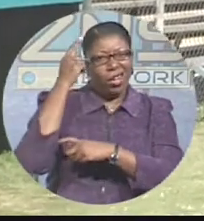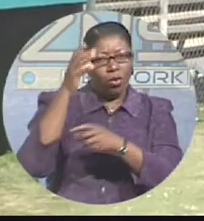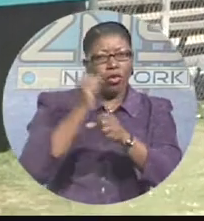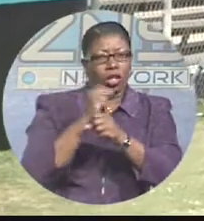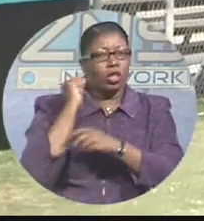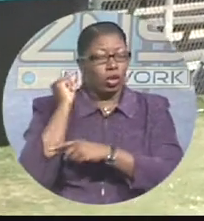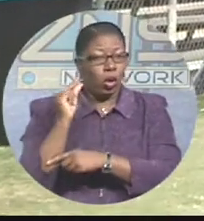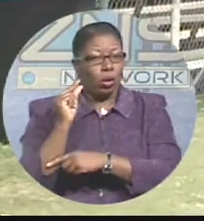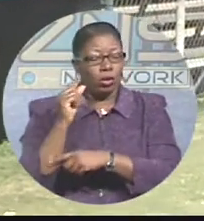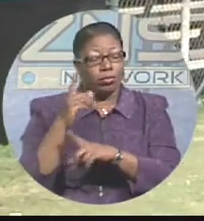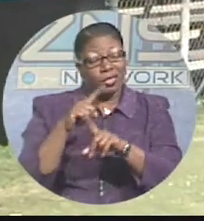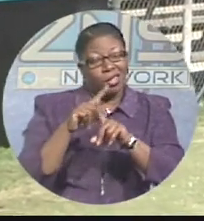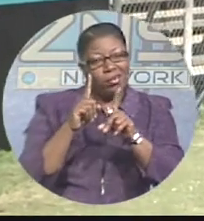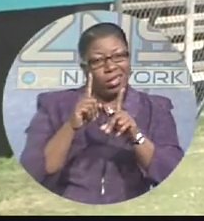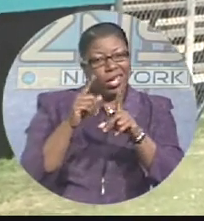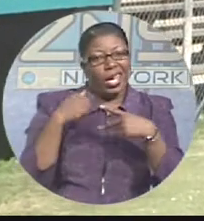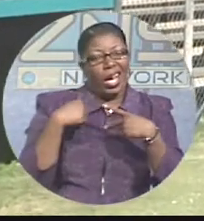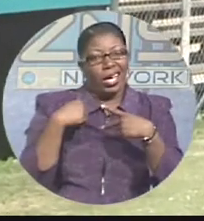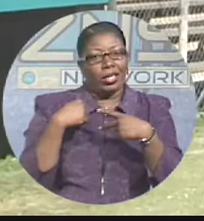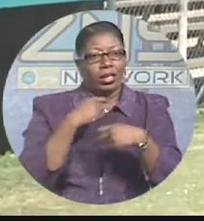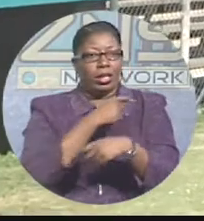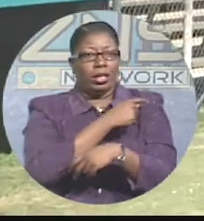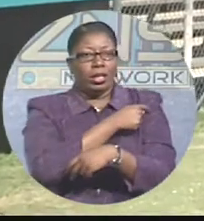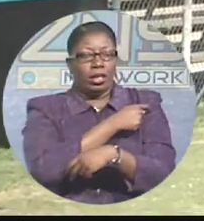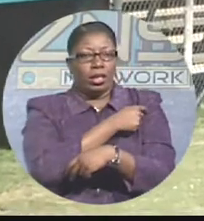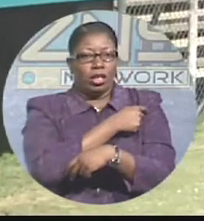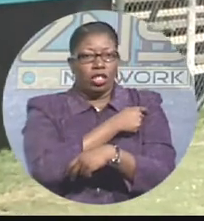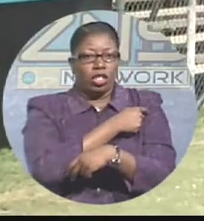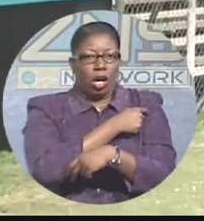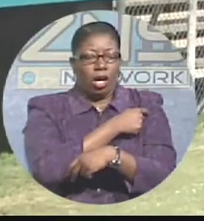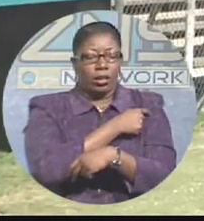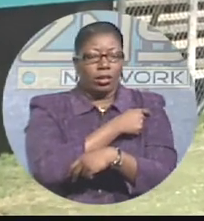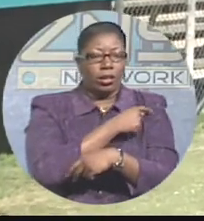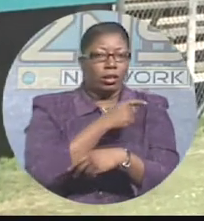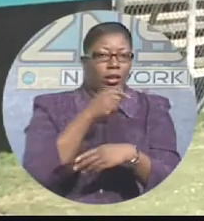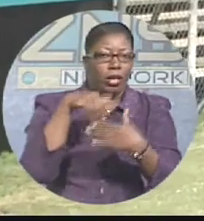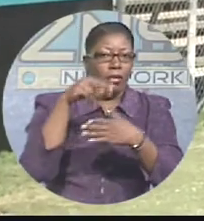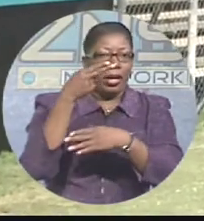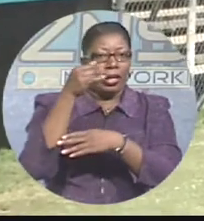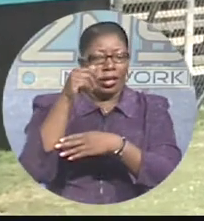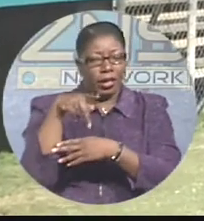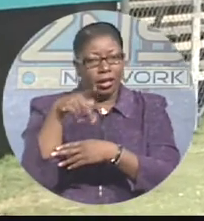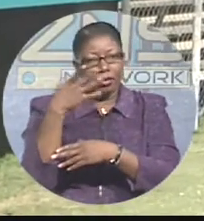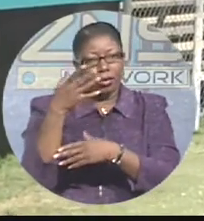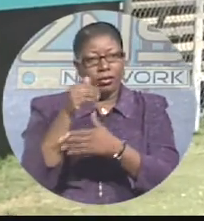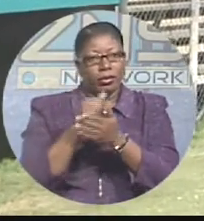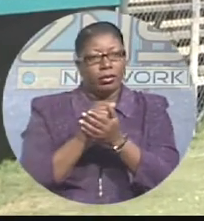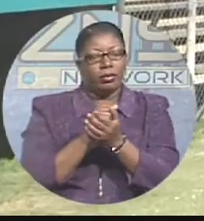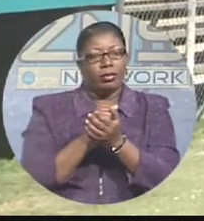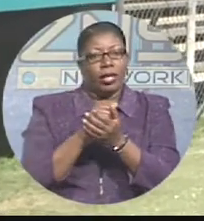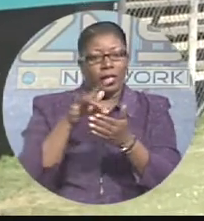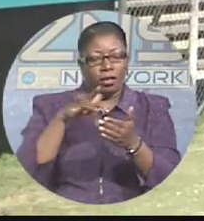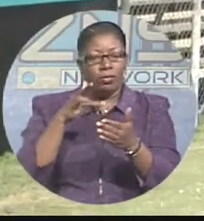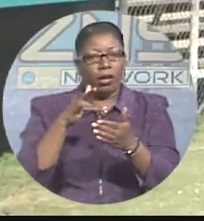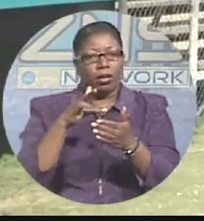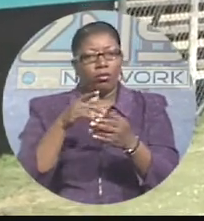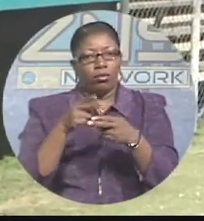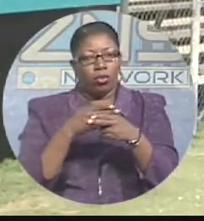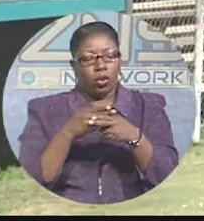But seeing that I had tetanus shot inside my buttocks and stuff like that, I you know, just fell short.